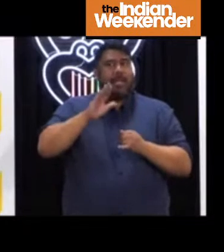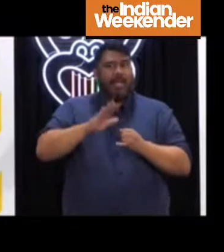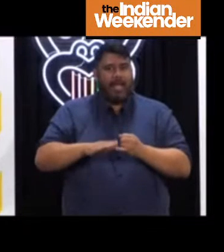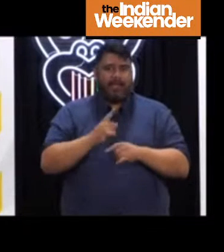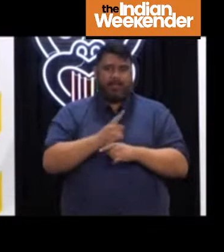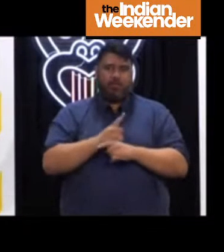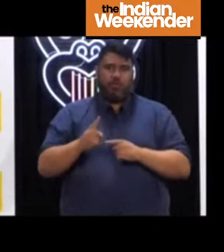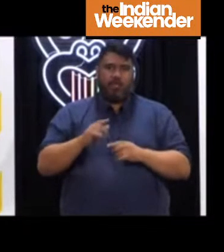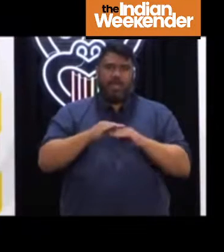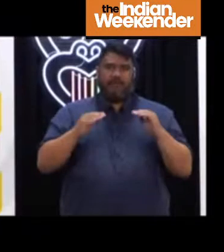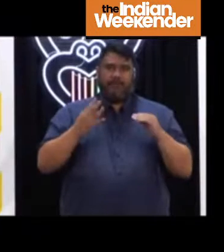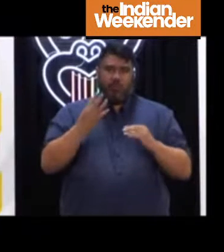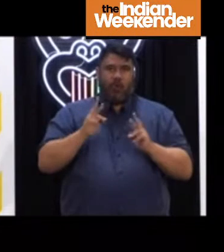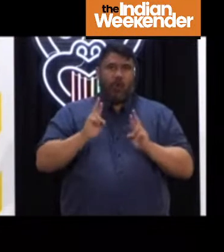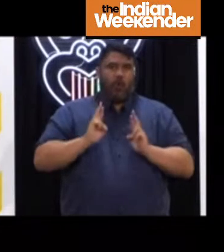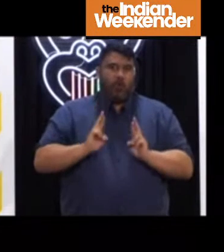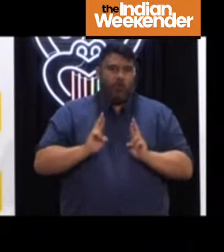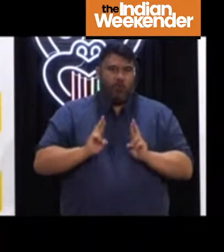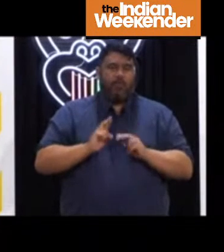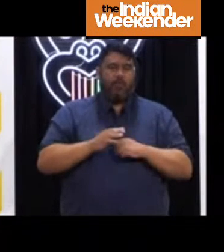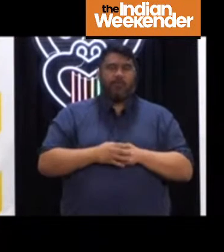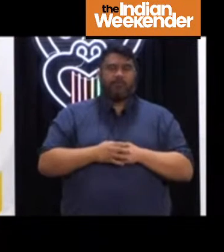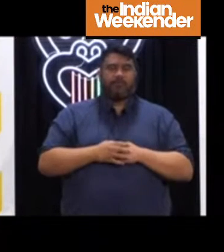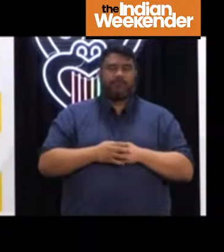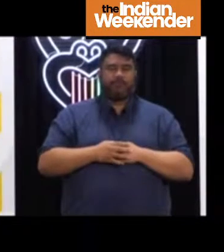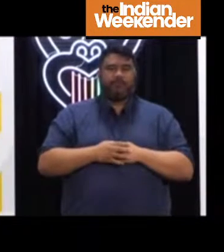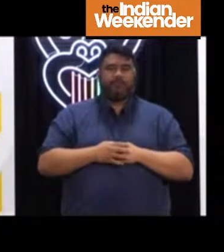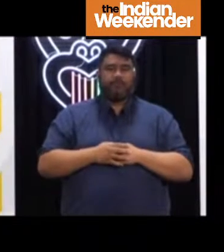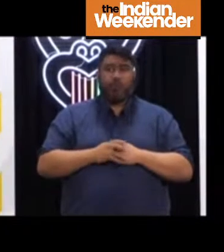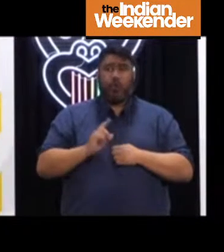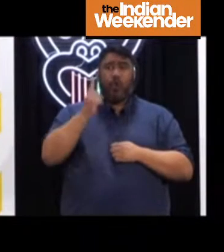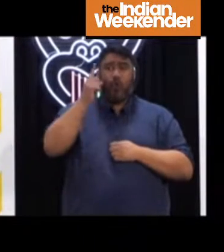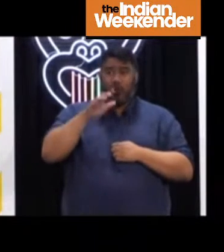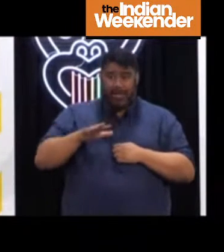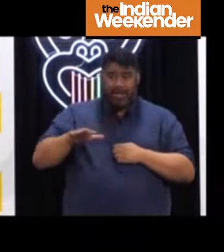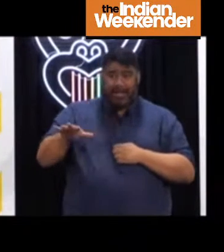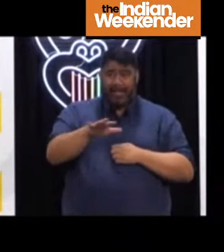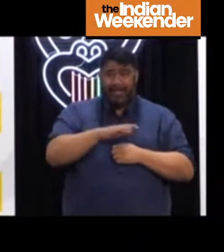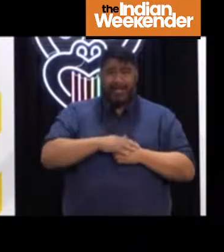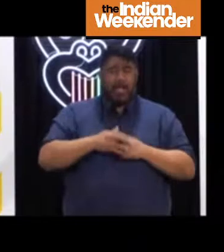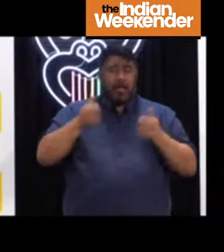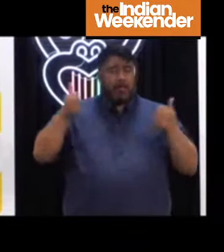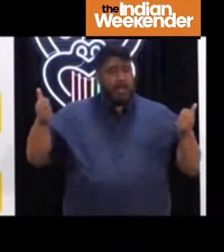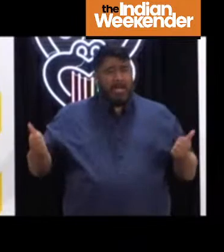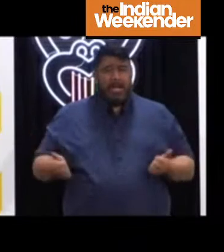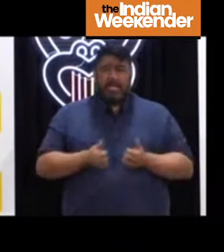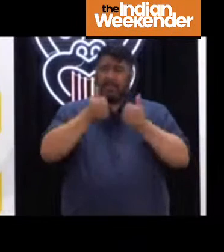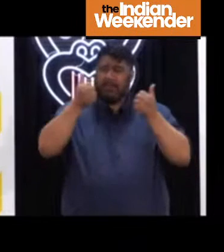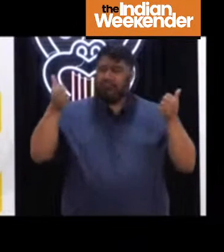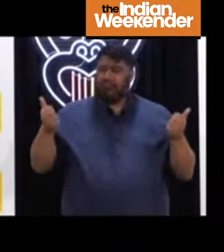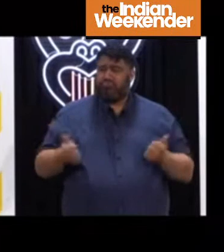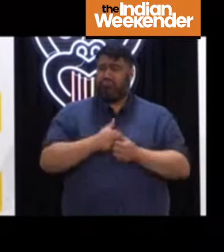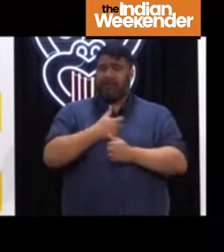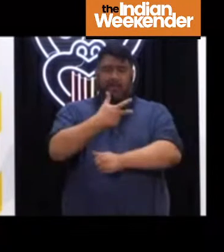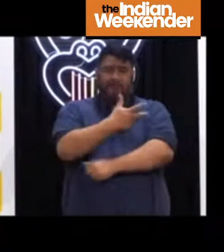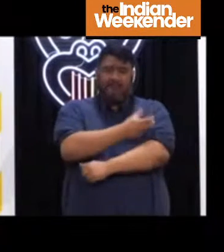said yesterday, there is nothing holding us back in Auckland when it comes to vaccines. There is capacity to